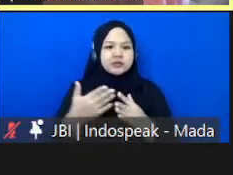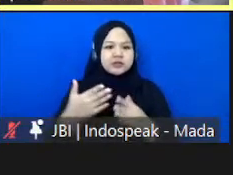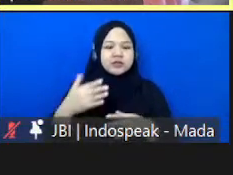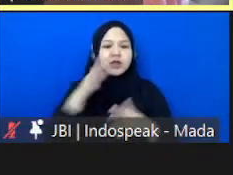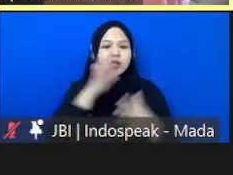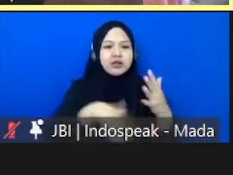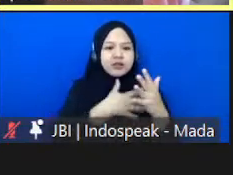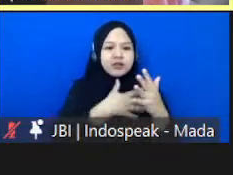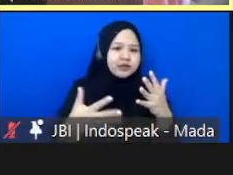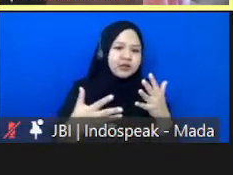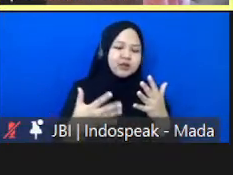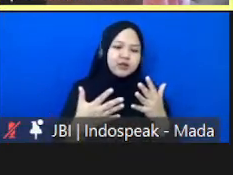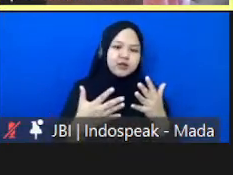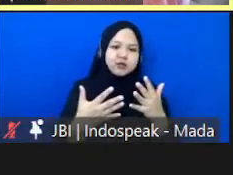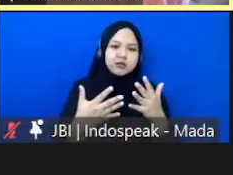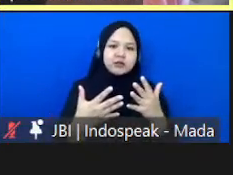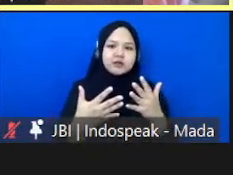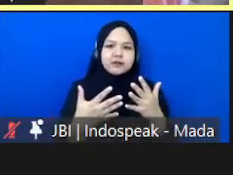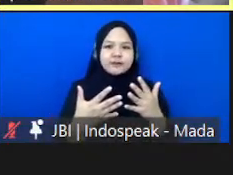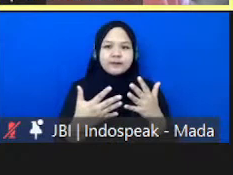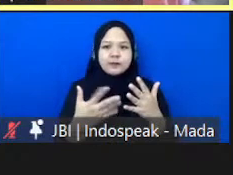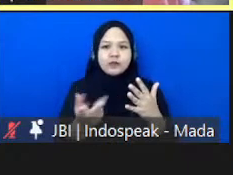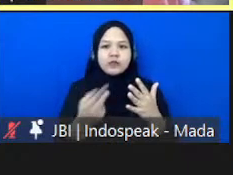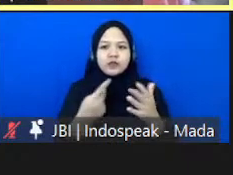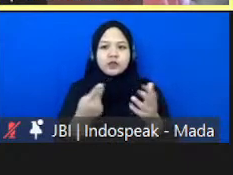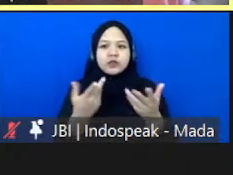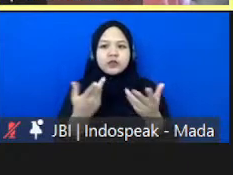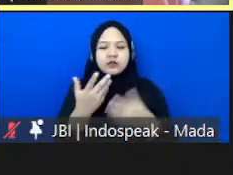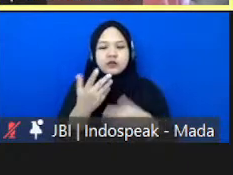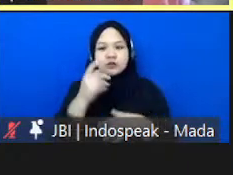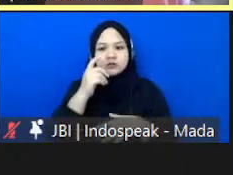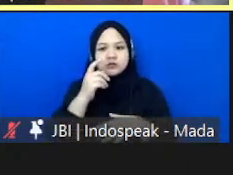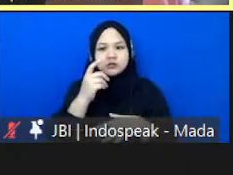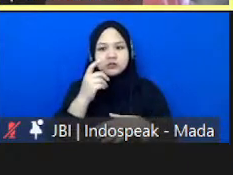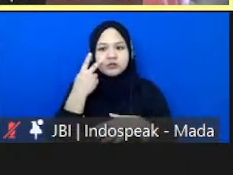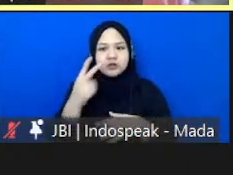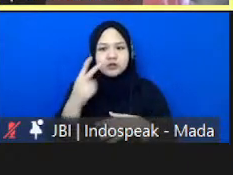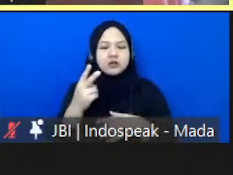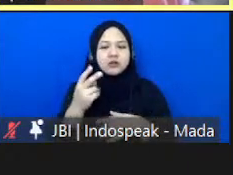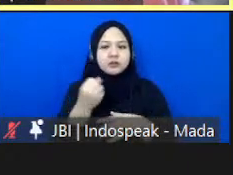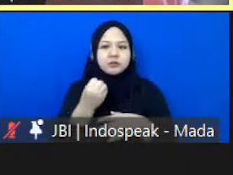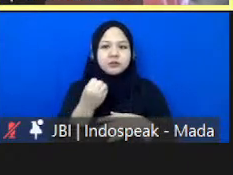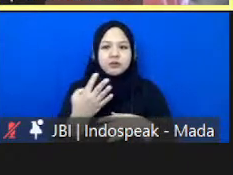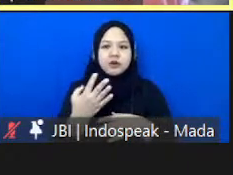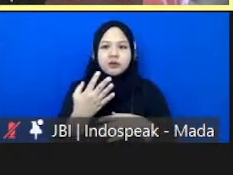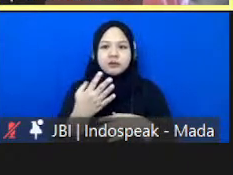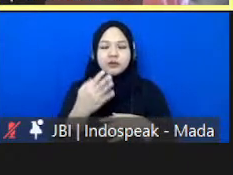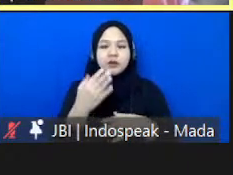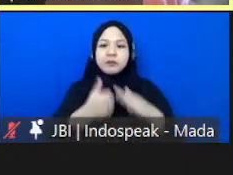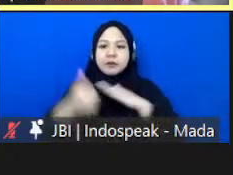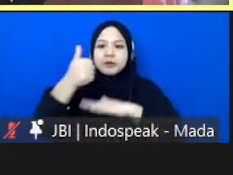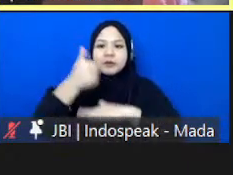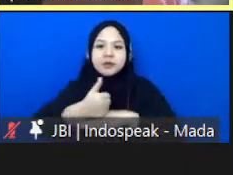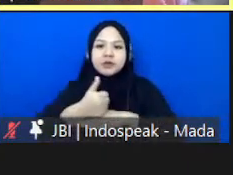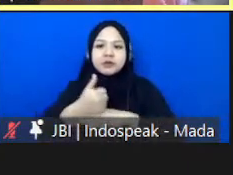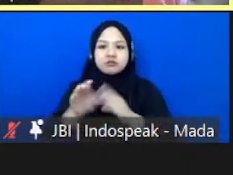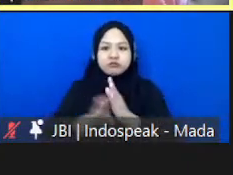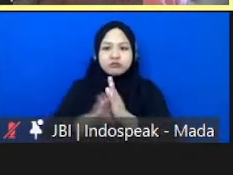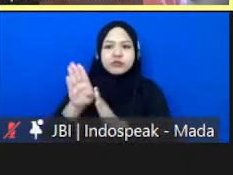that broadly we distinguish between sort of predatory elites, technocratic elites, progressive